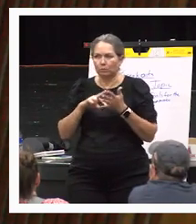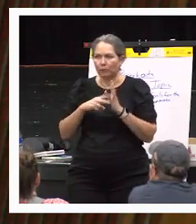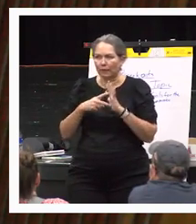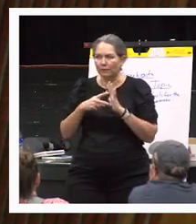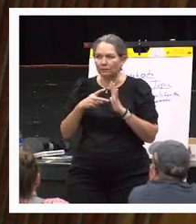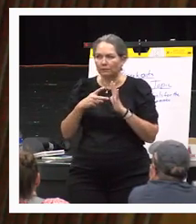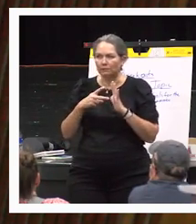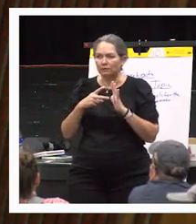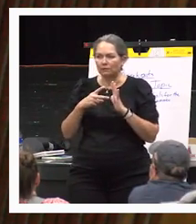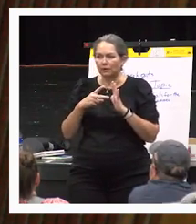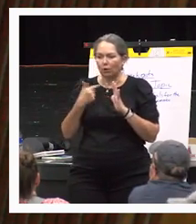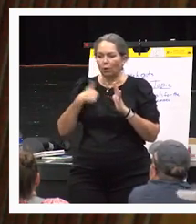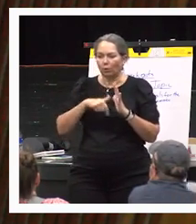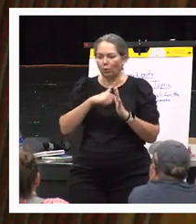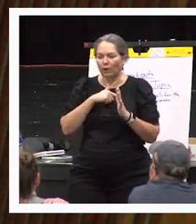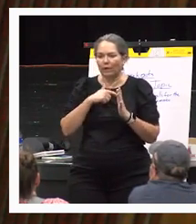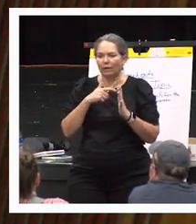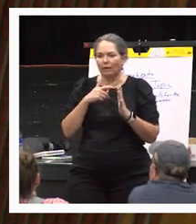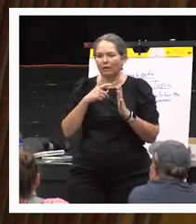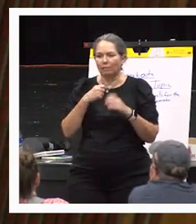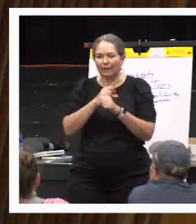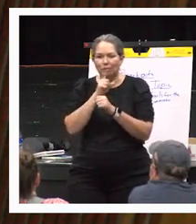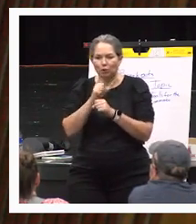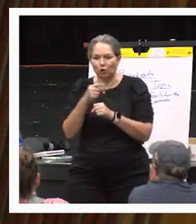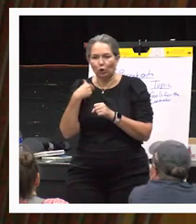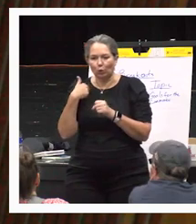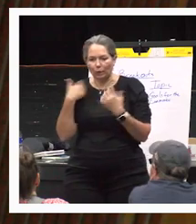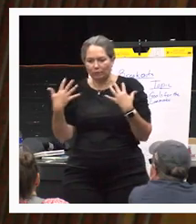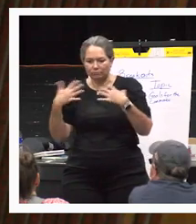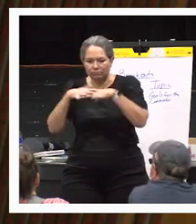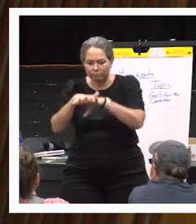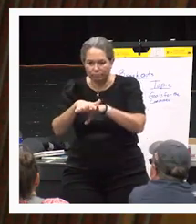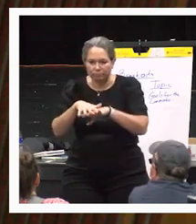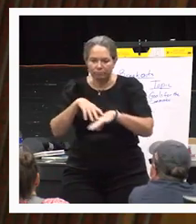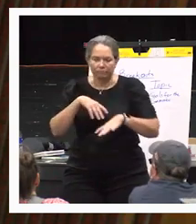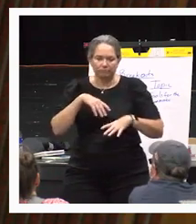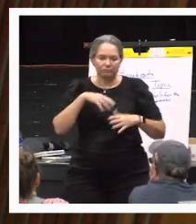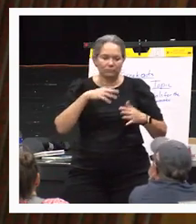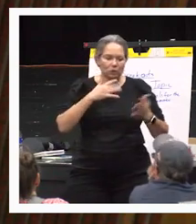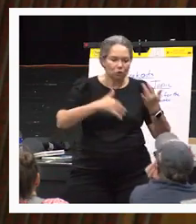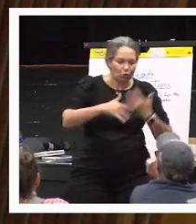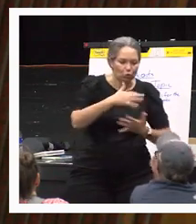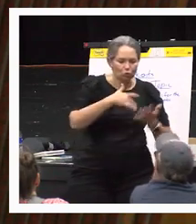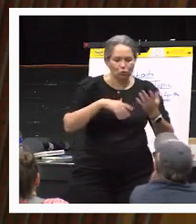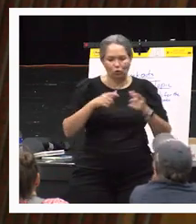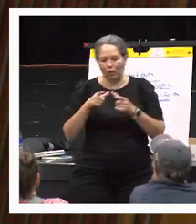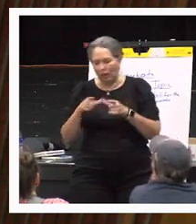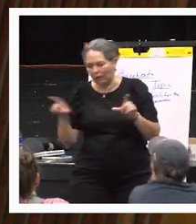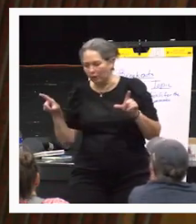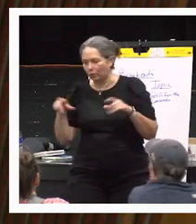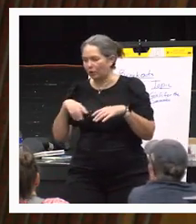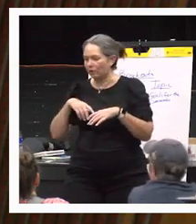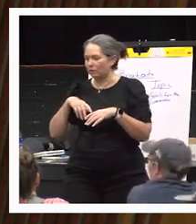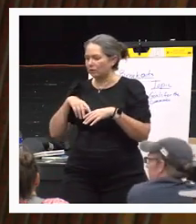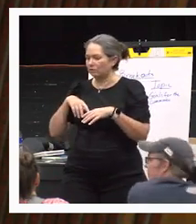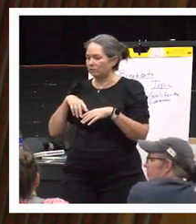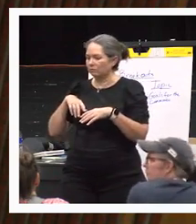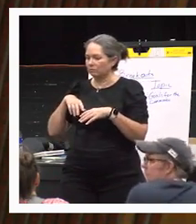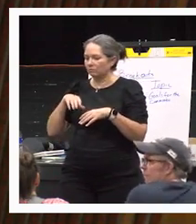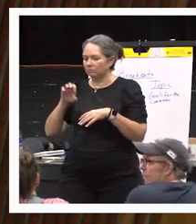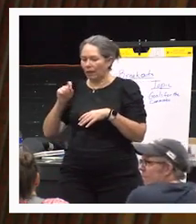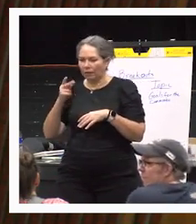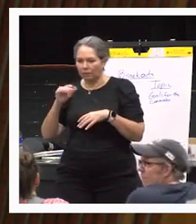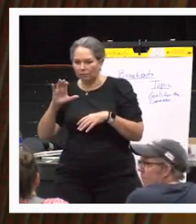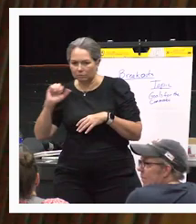we're embedding racial, economic, social, language, equity, and justice really